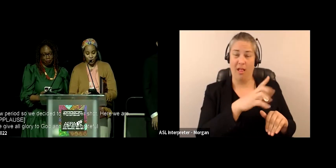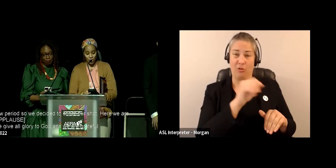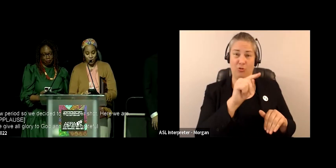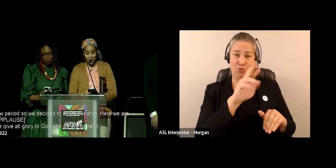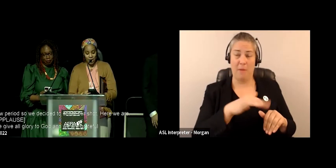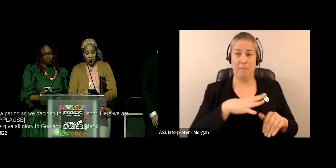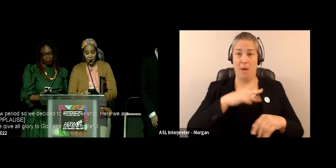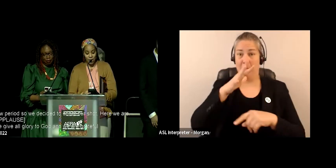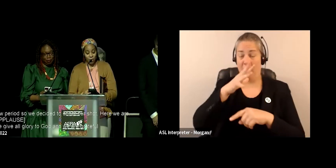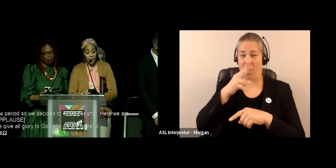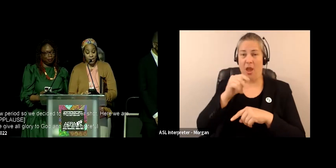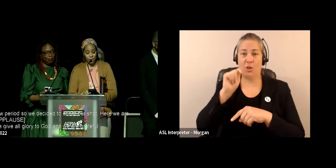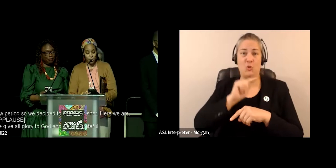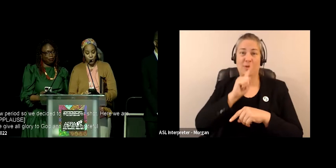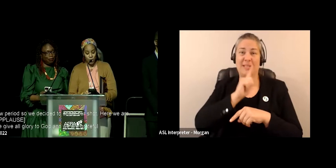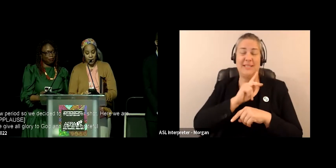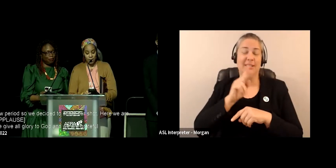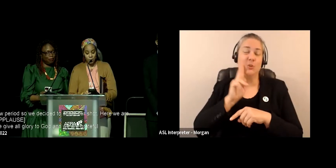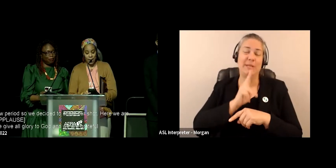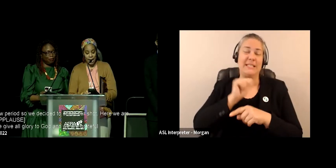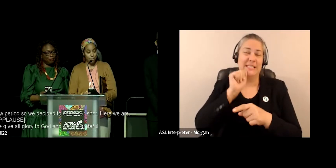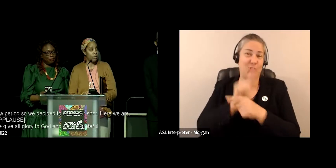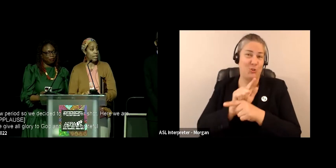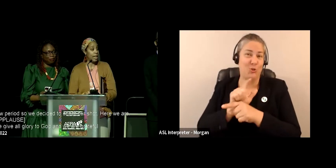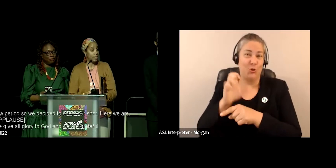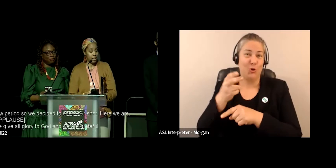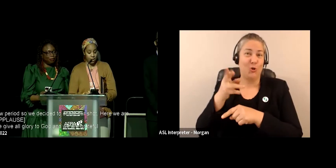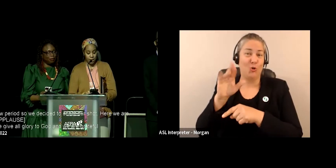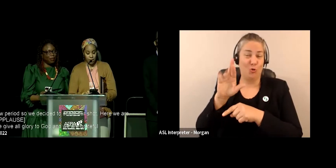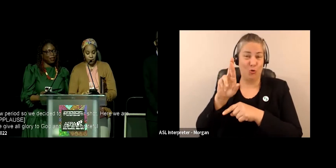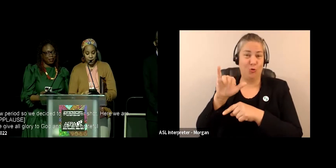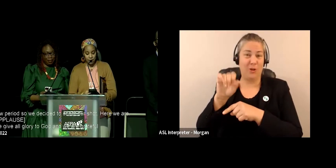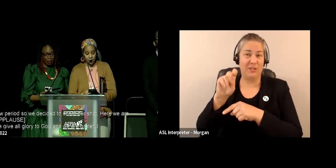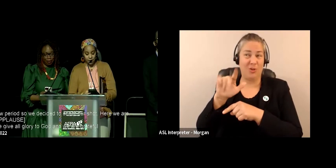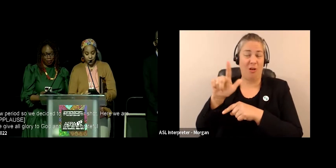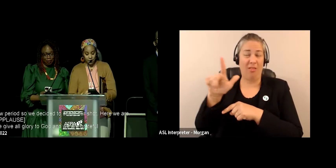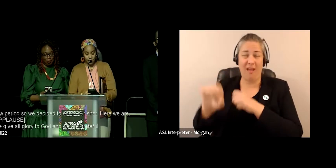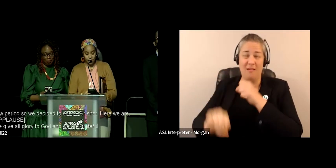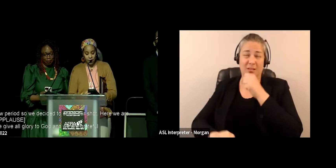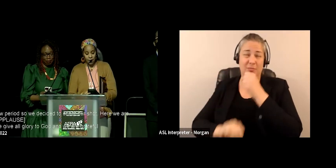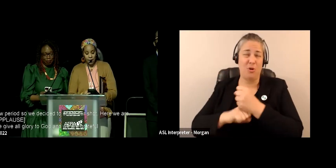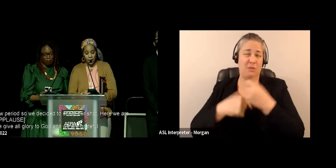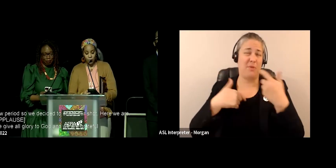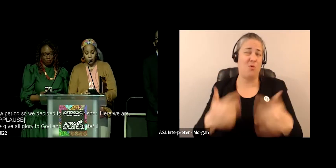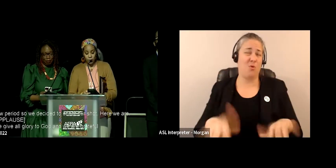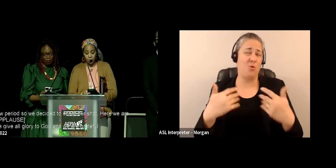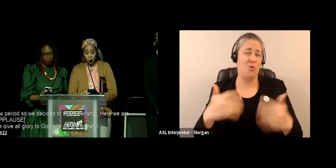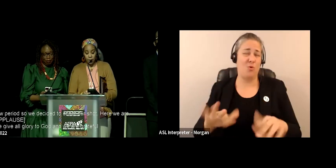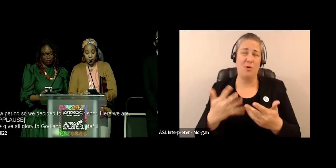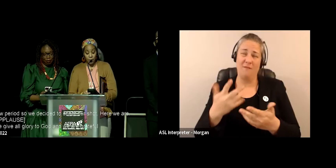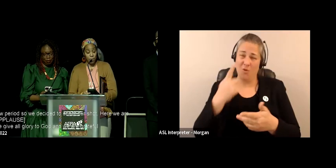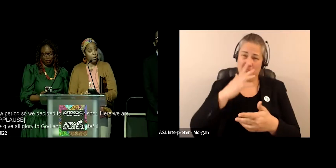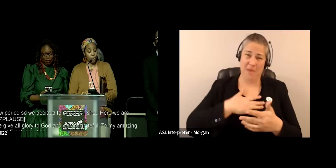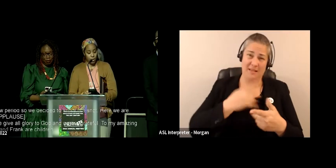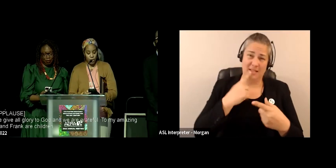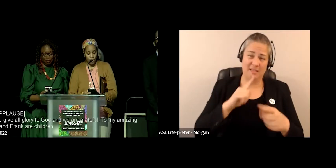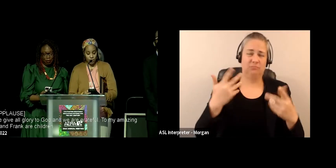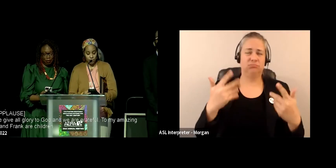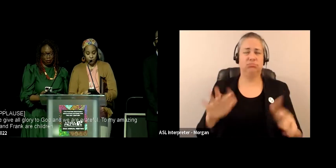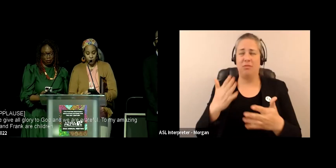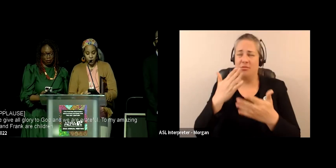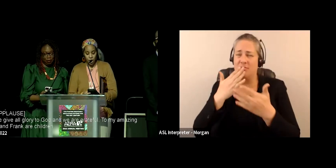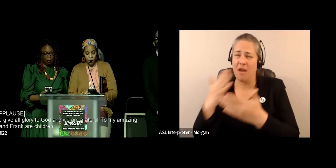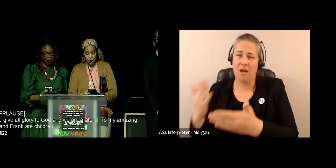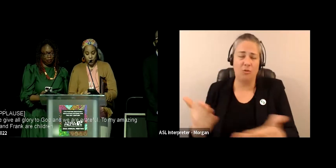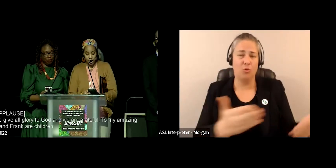sister, Crystal, your never-ending support has been absolutely necessary to my success. Thank you for lifting me up through it